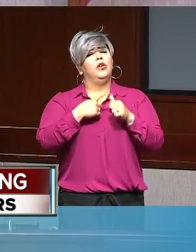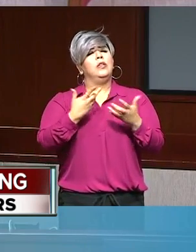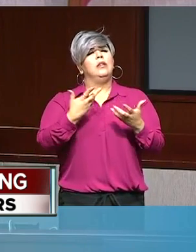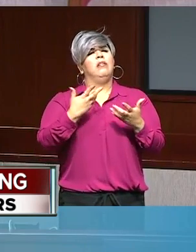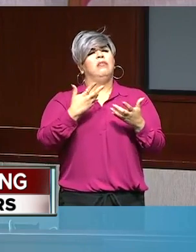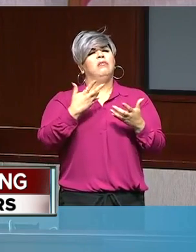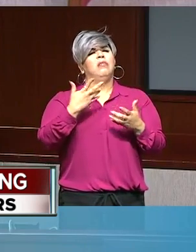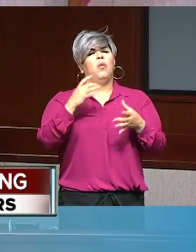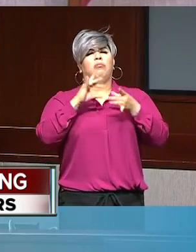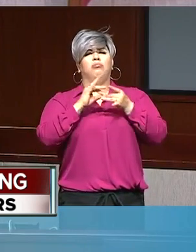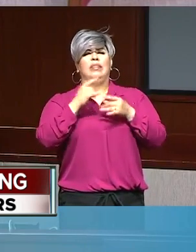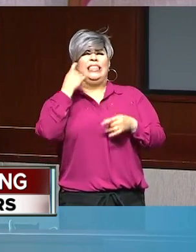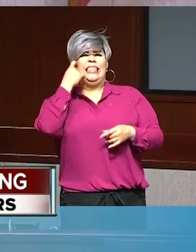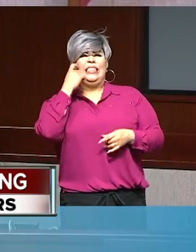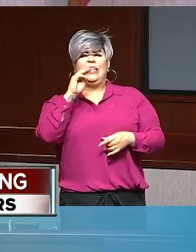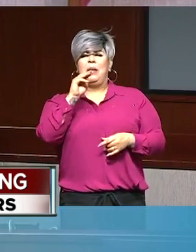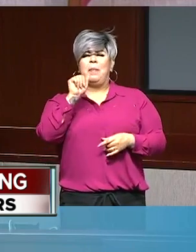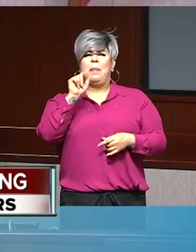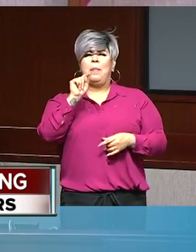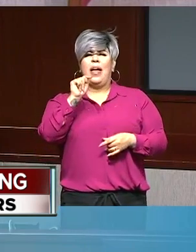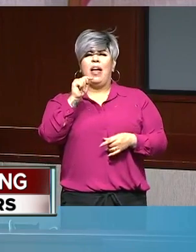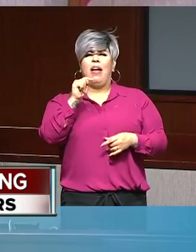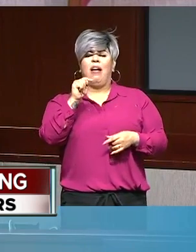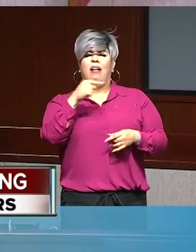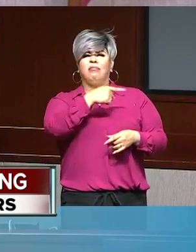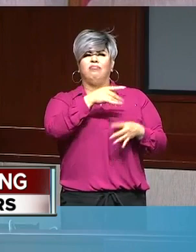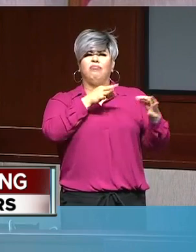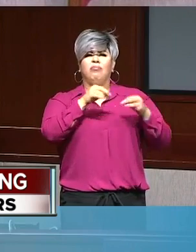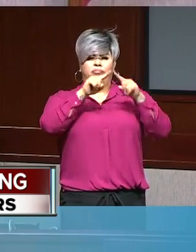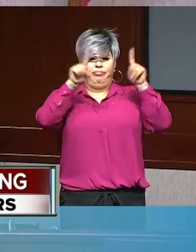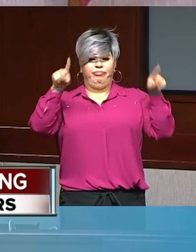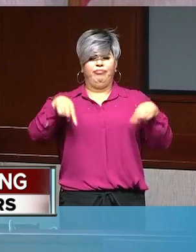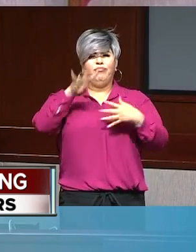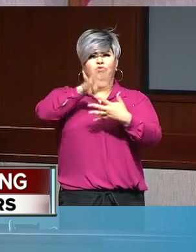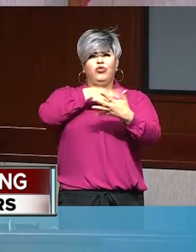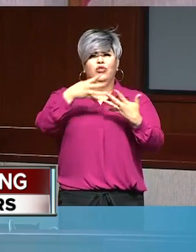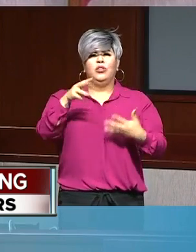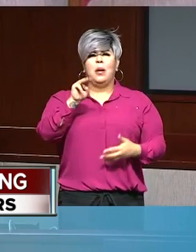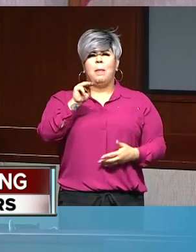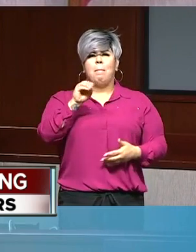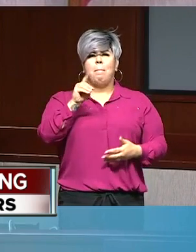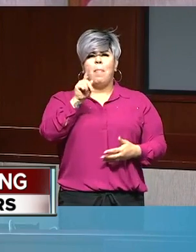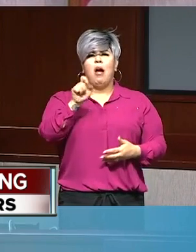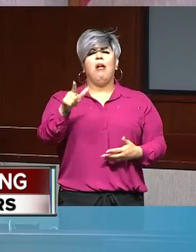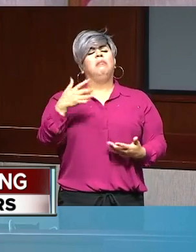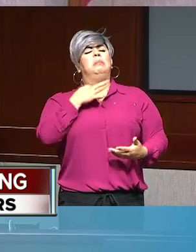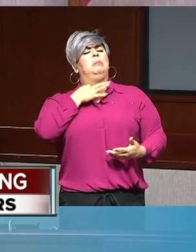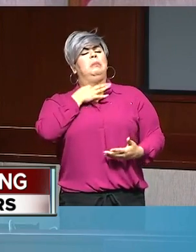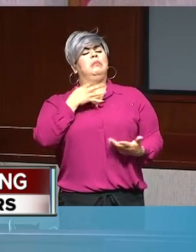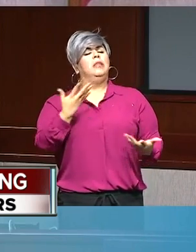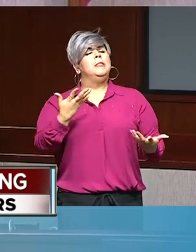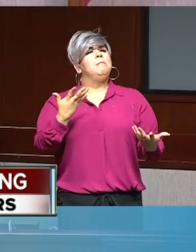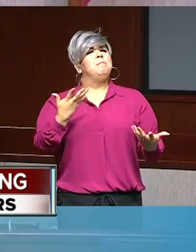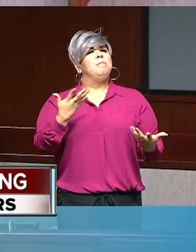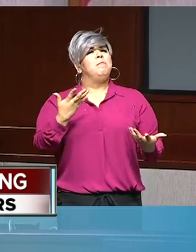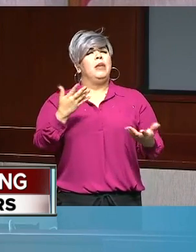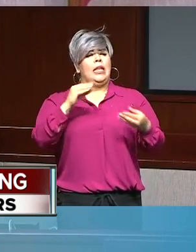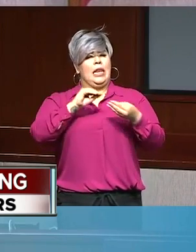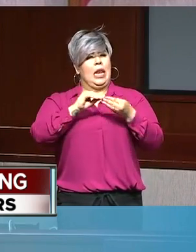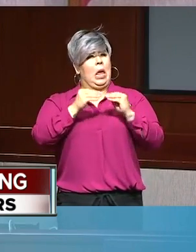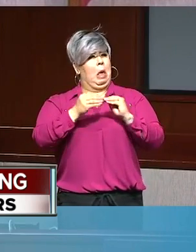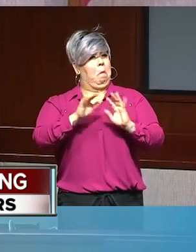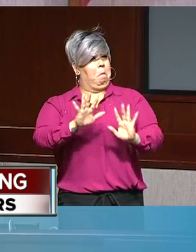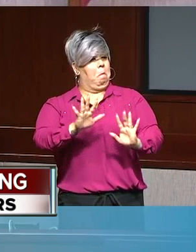model that Matt was talking about. Thank you so much for making it clear. Just about the numbers, I have